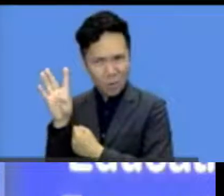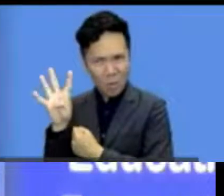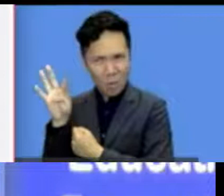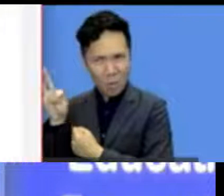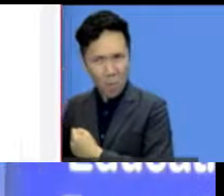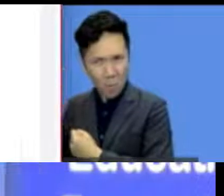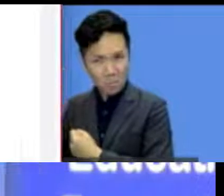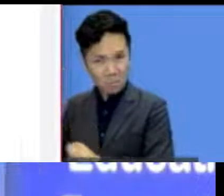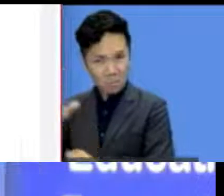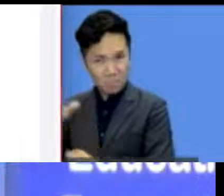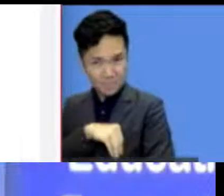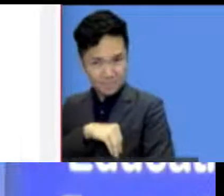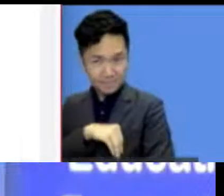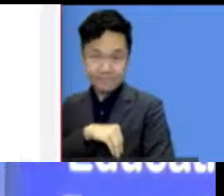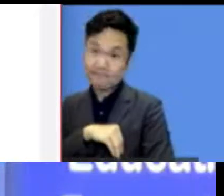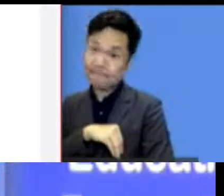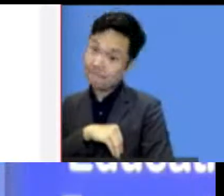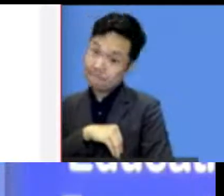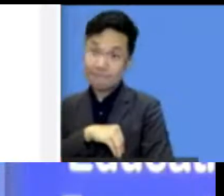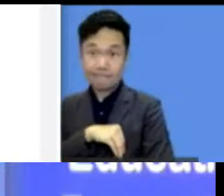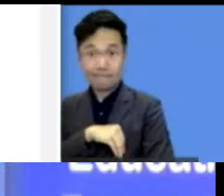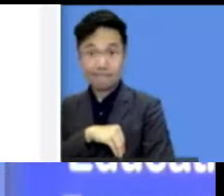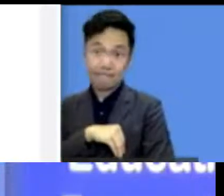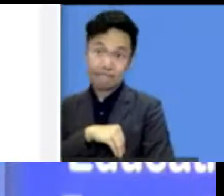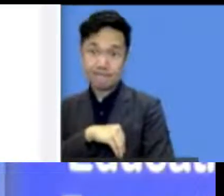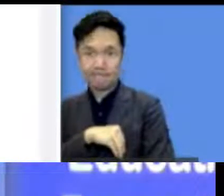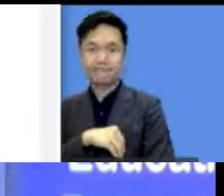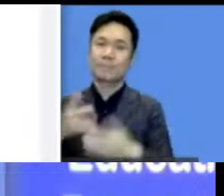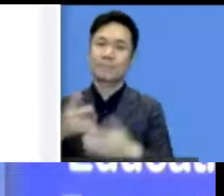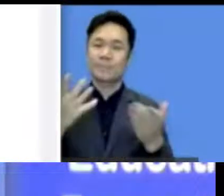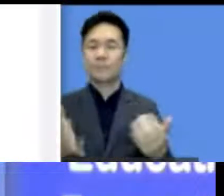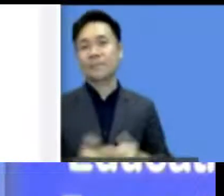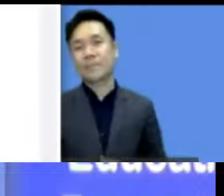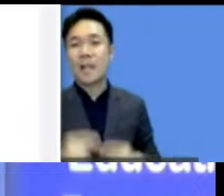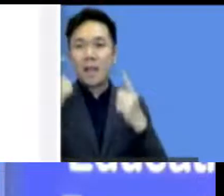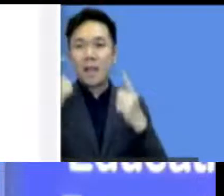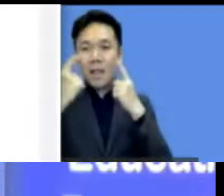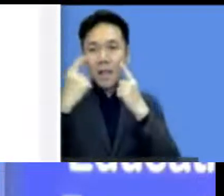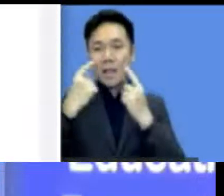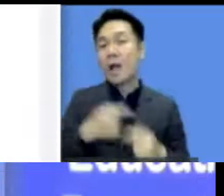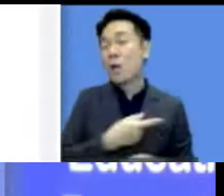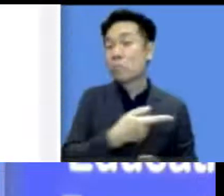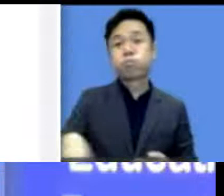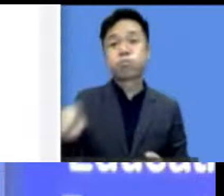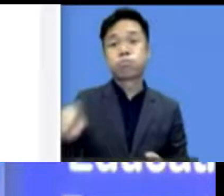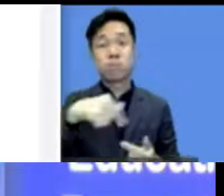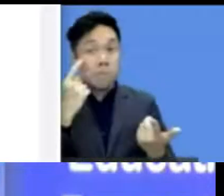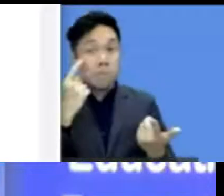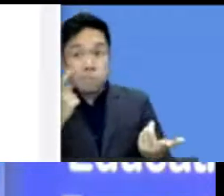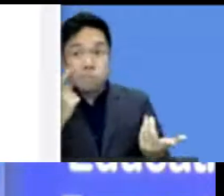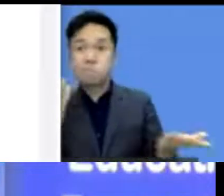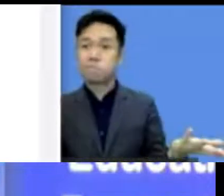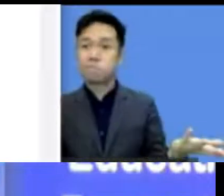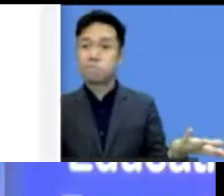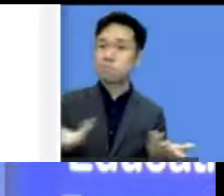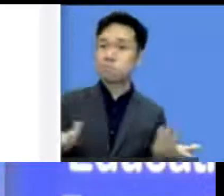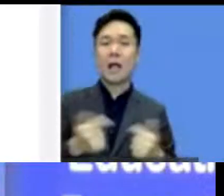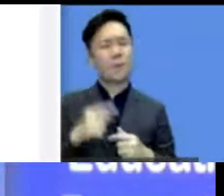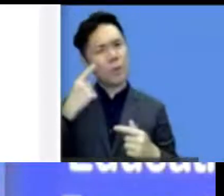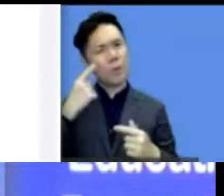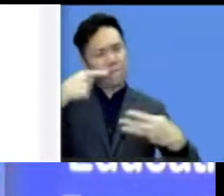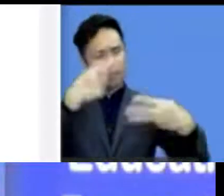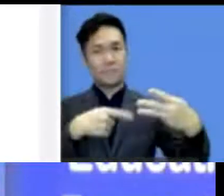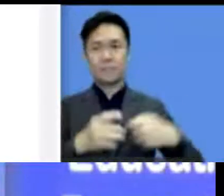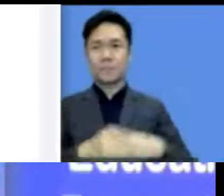to be growing. And as a community, it's very much important for us that we make sure that the divide doesn't grow. We don't